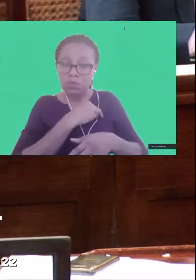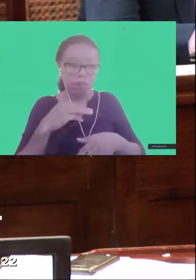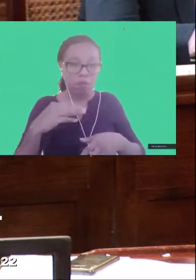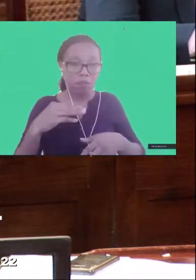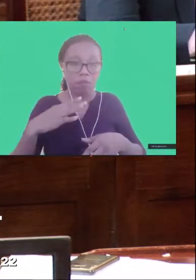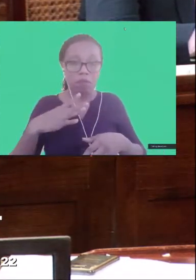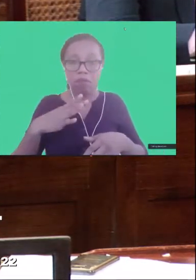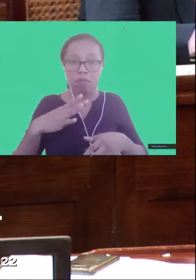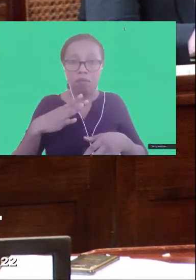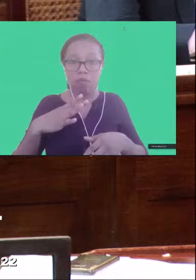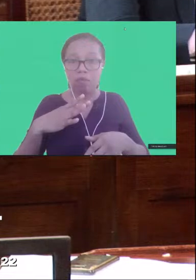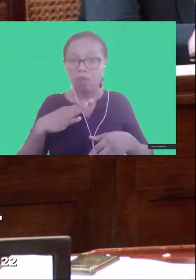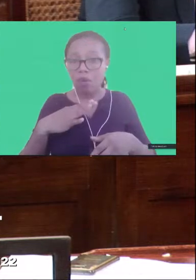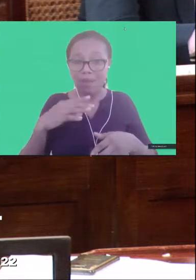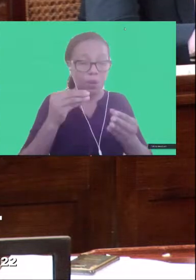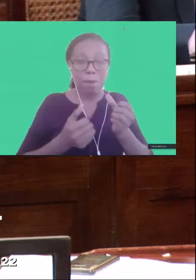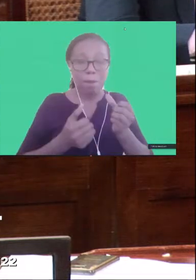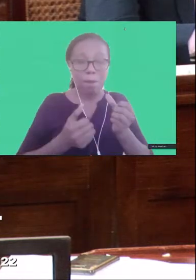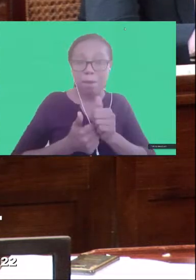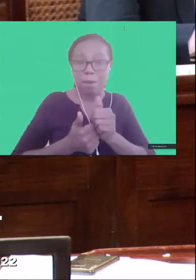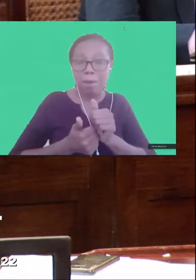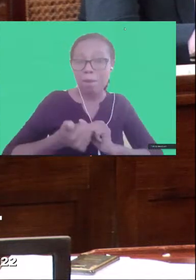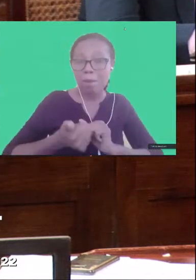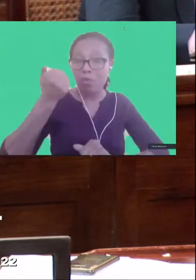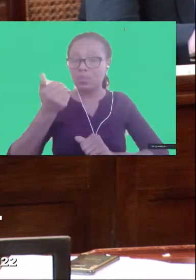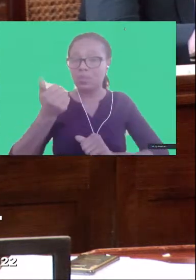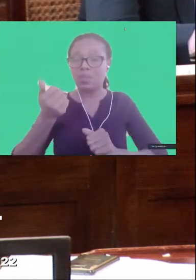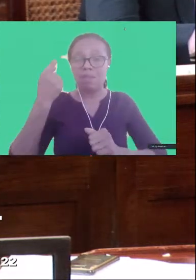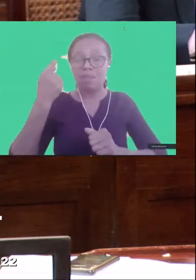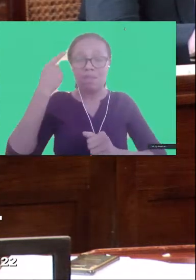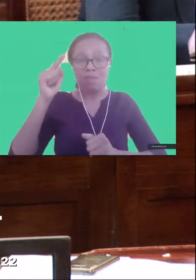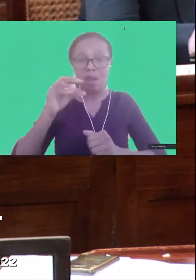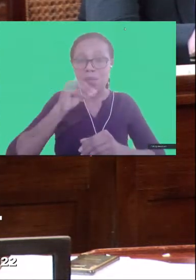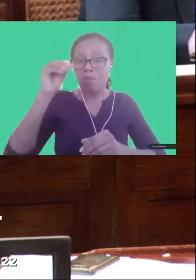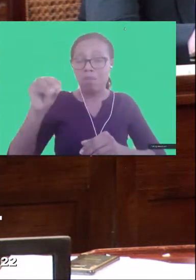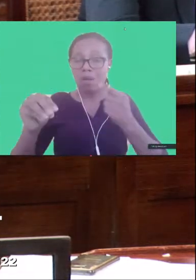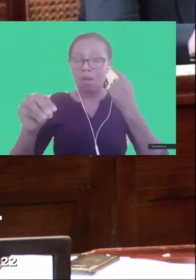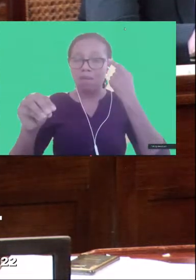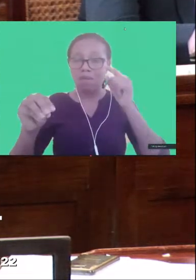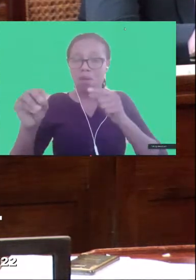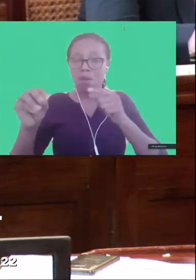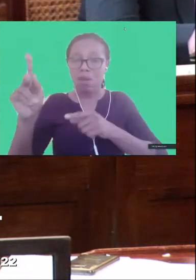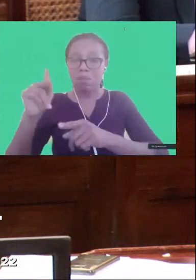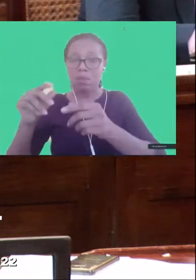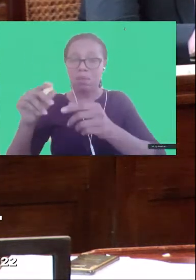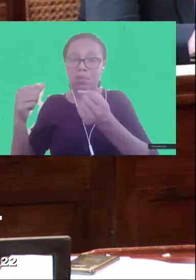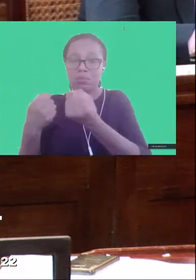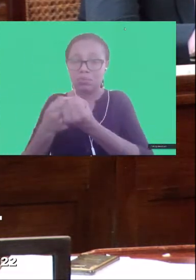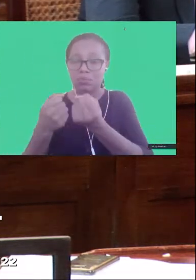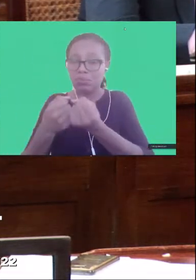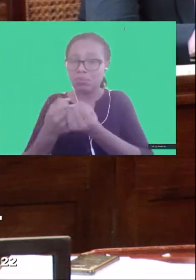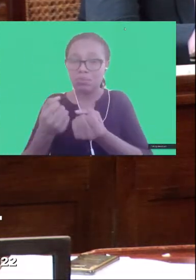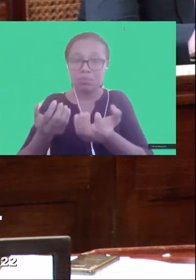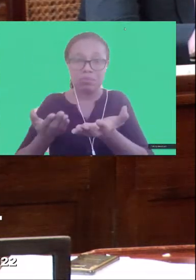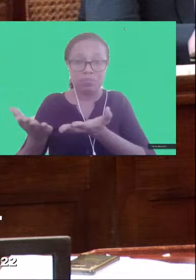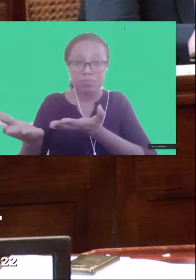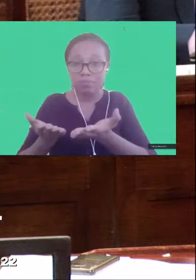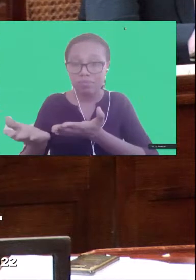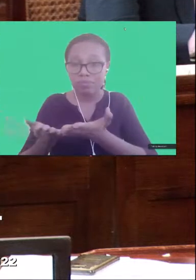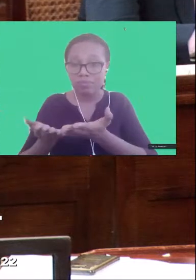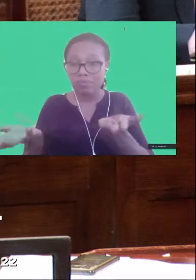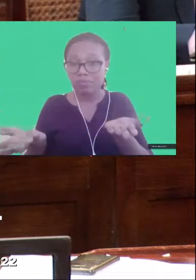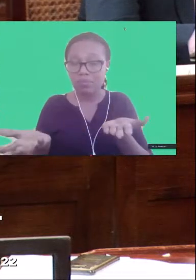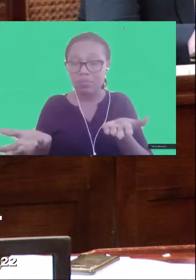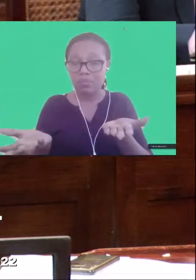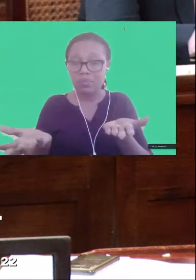is appropriate? I mean, we got one program here, Madam Chair, one program, and it has to do with the